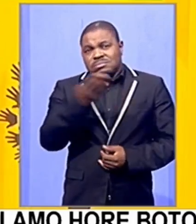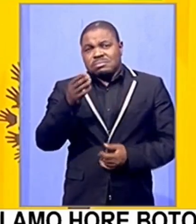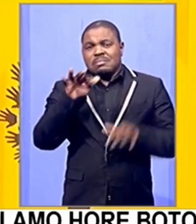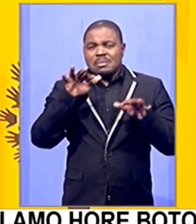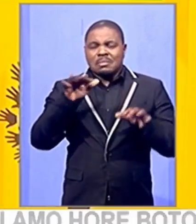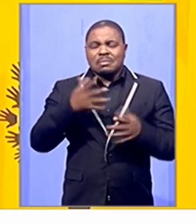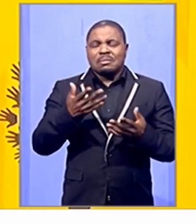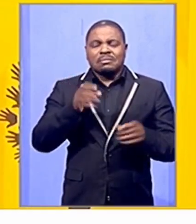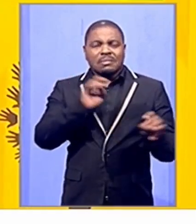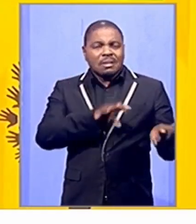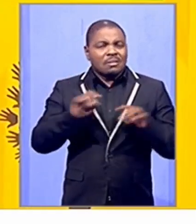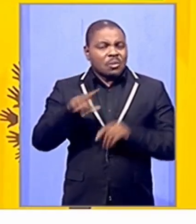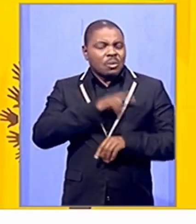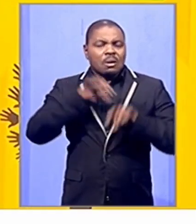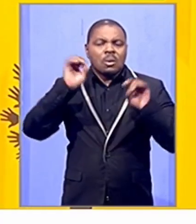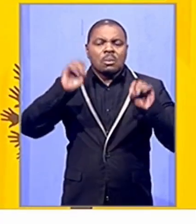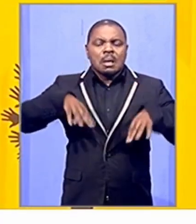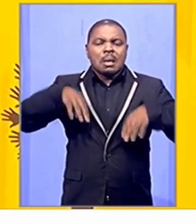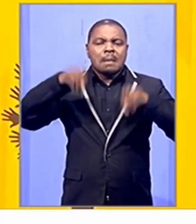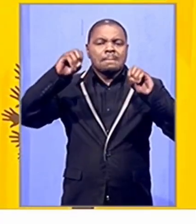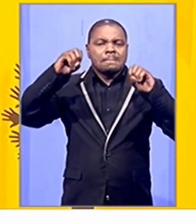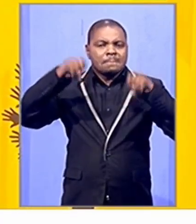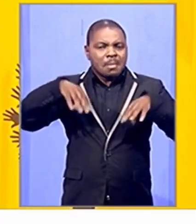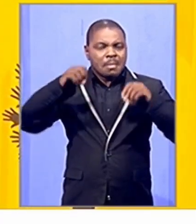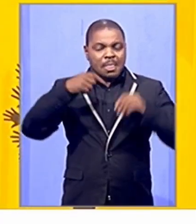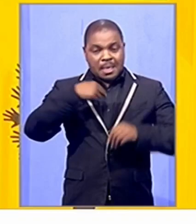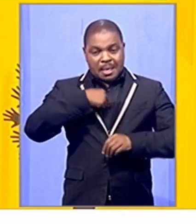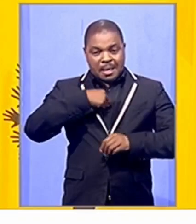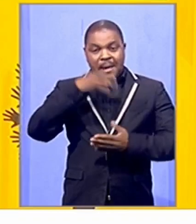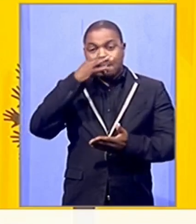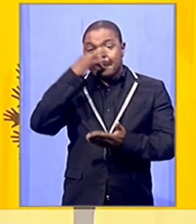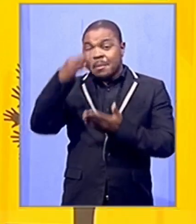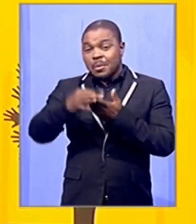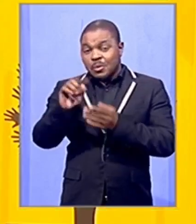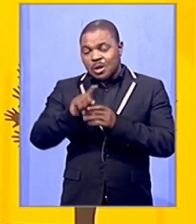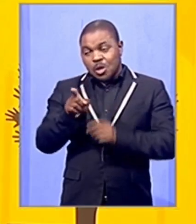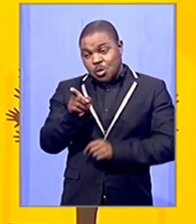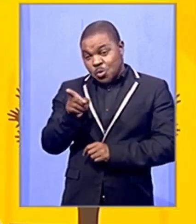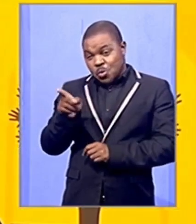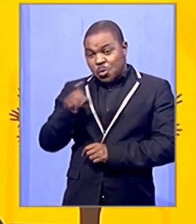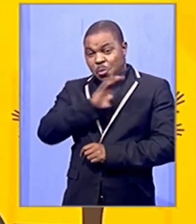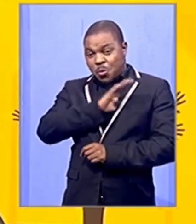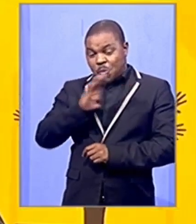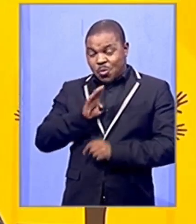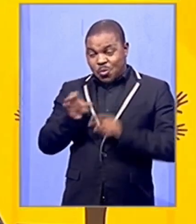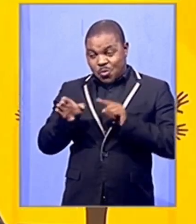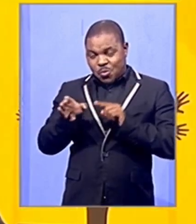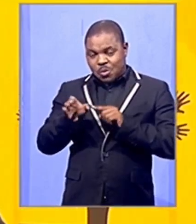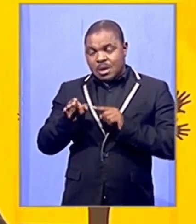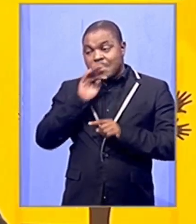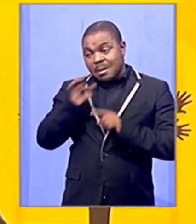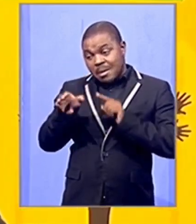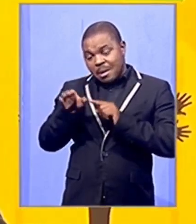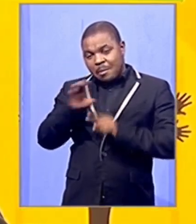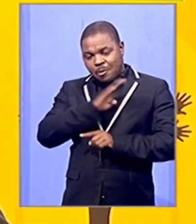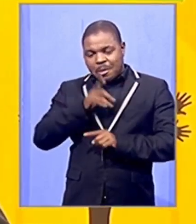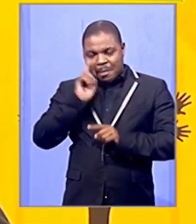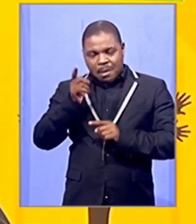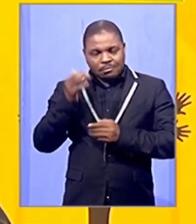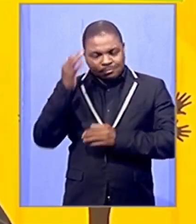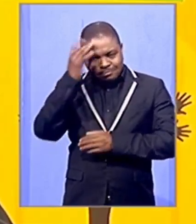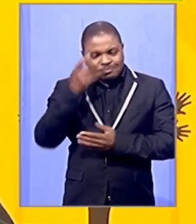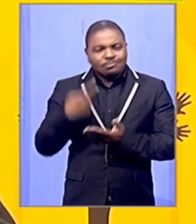going through now, I would propose that you as the board, and it is the board that must deliberate on